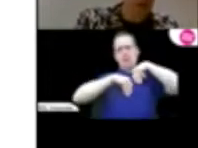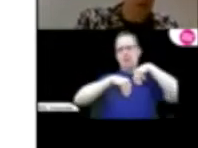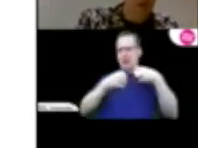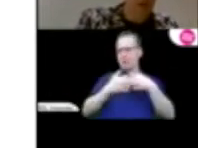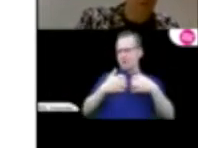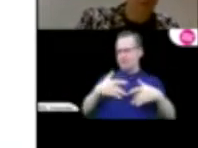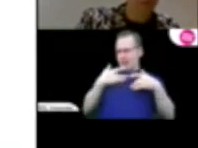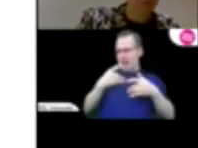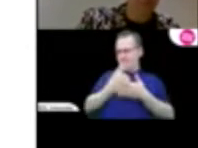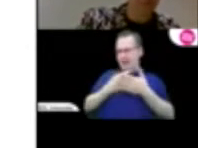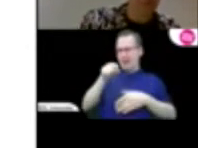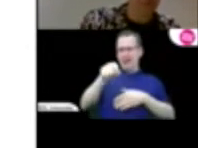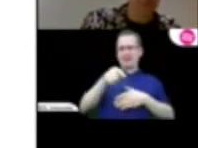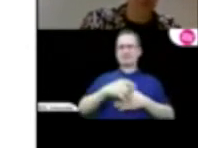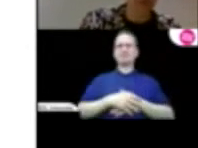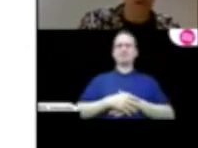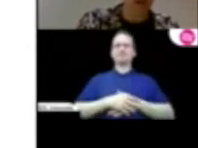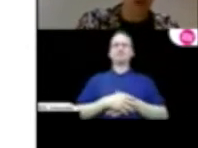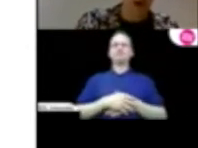So,